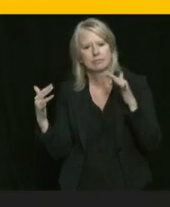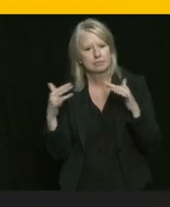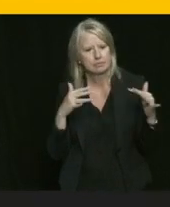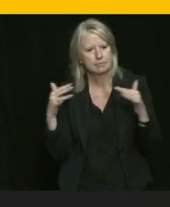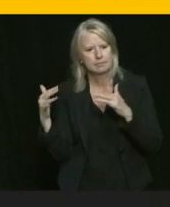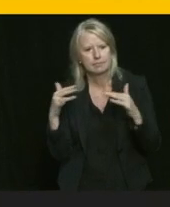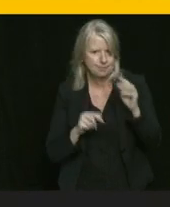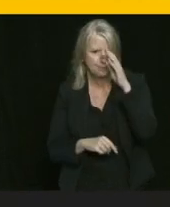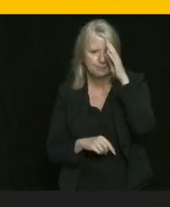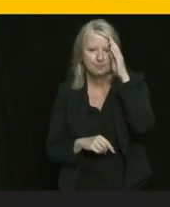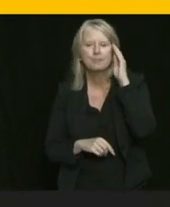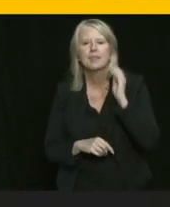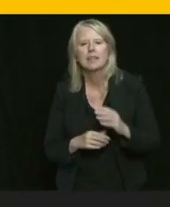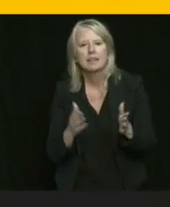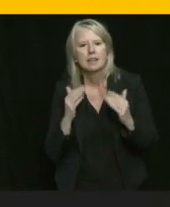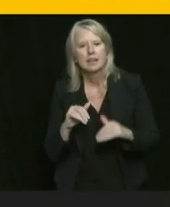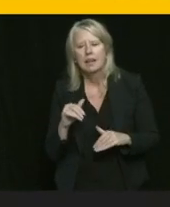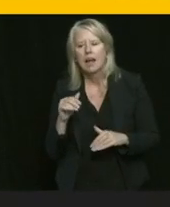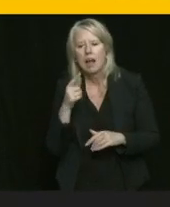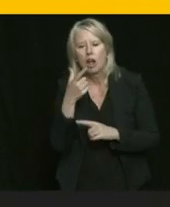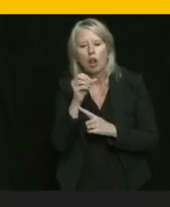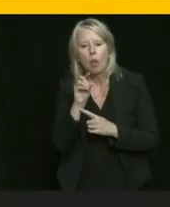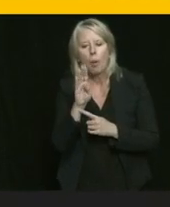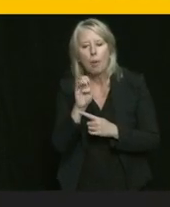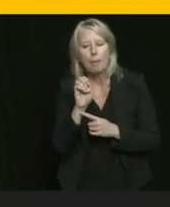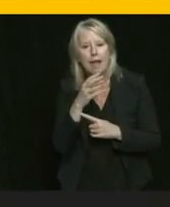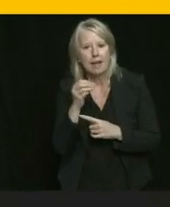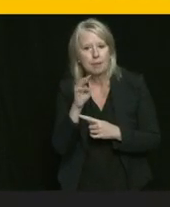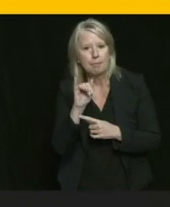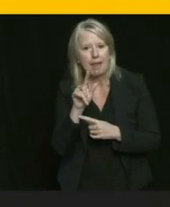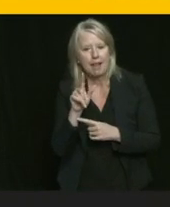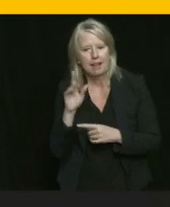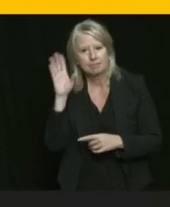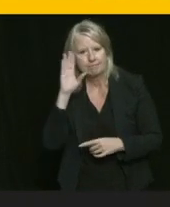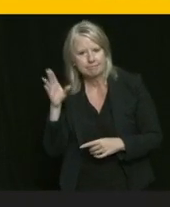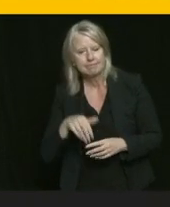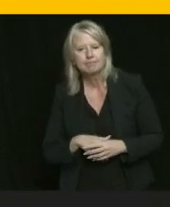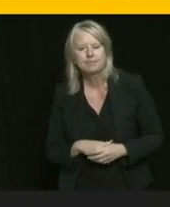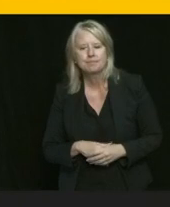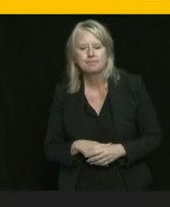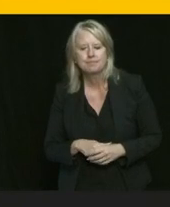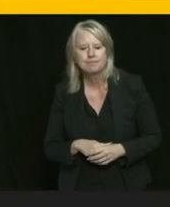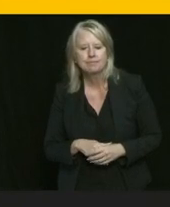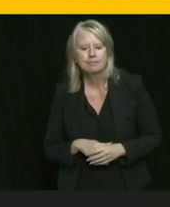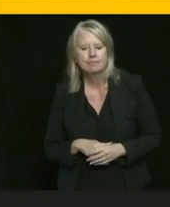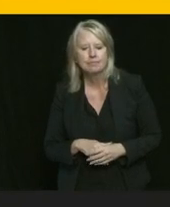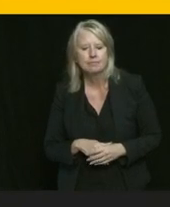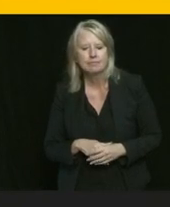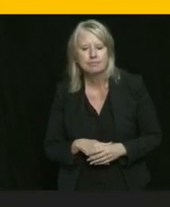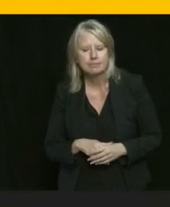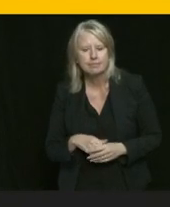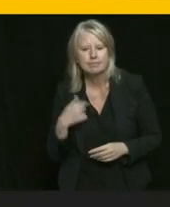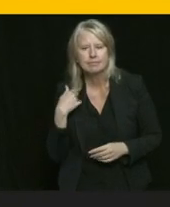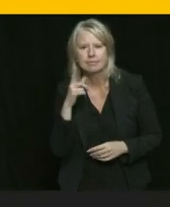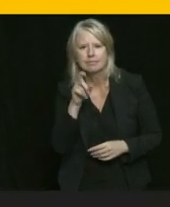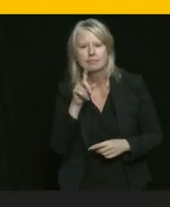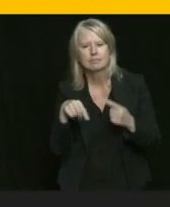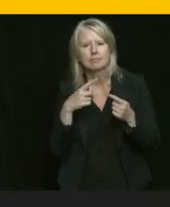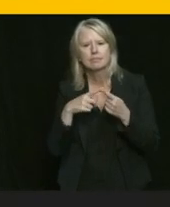the use of Canadian Chase with the Globe and Mail. Good afternoon. I'd like to ask you about the ongoing war, the conflict